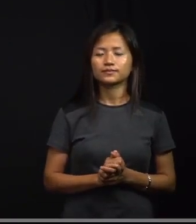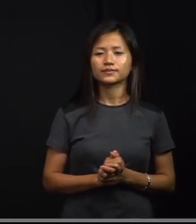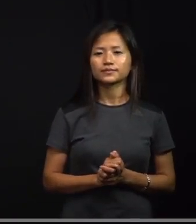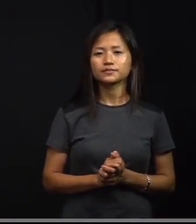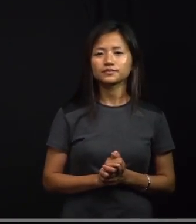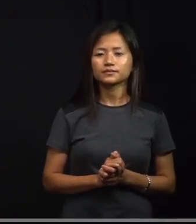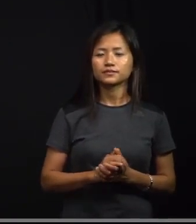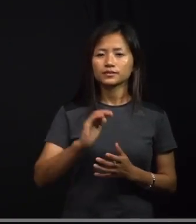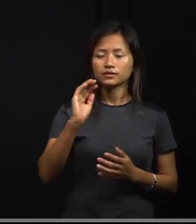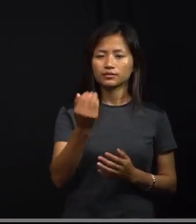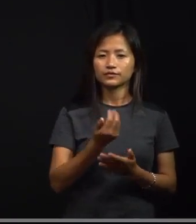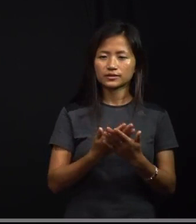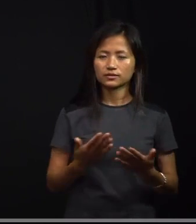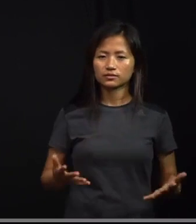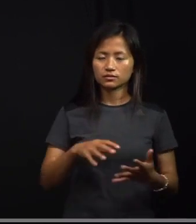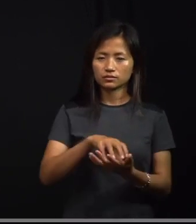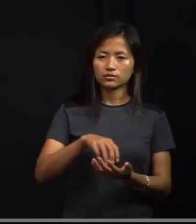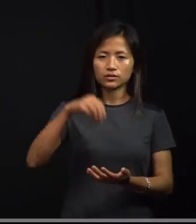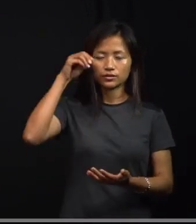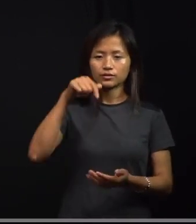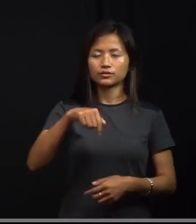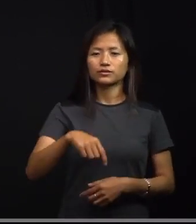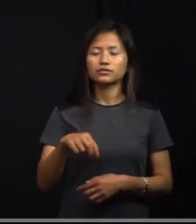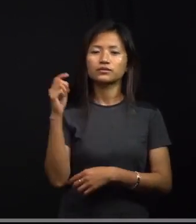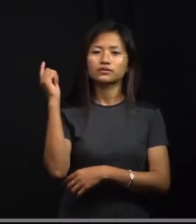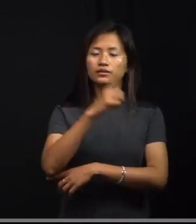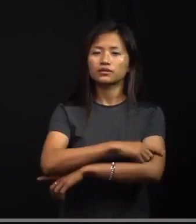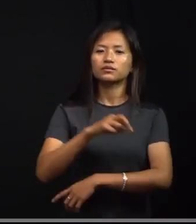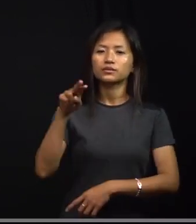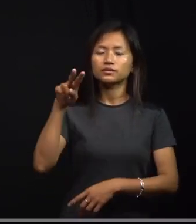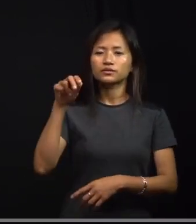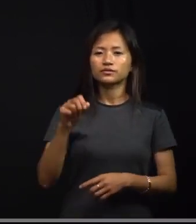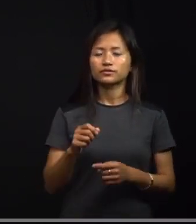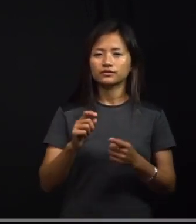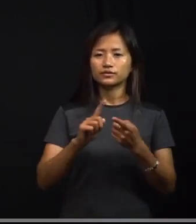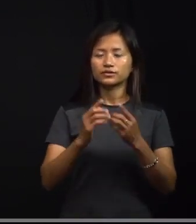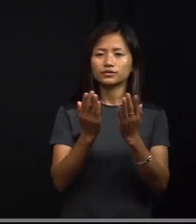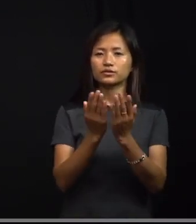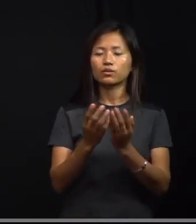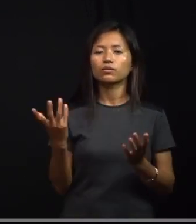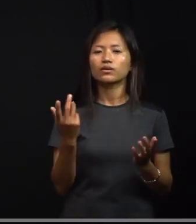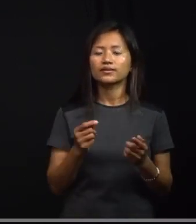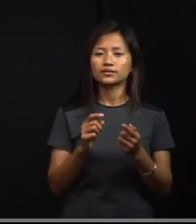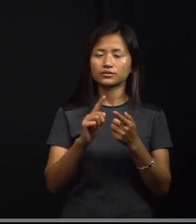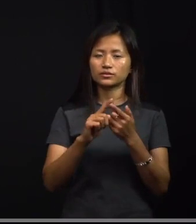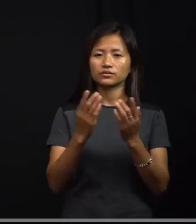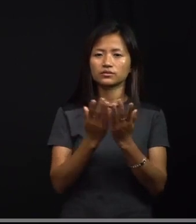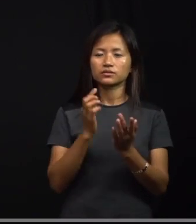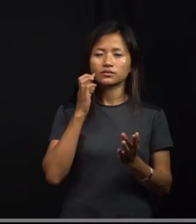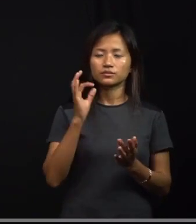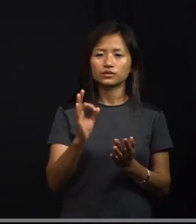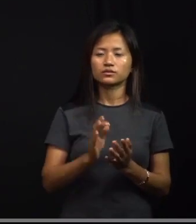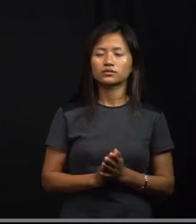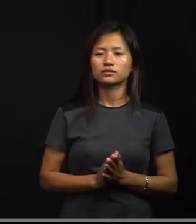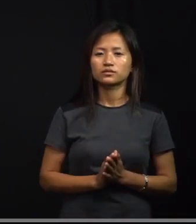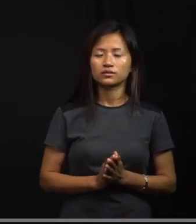So some of the things that we learn today are the meaning of education, why education is important. We